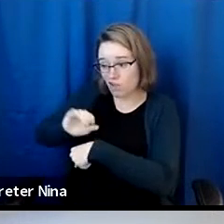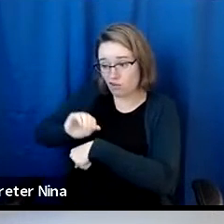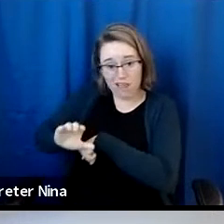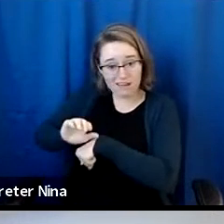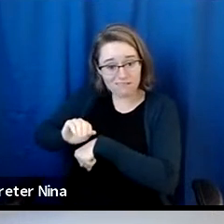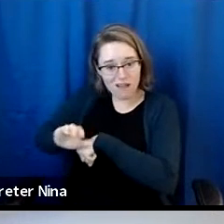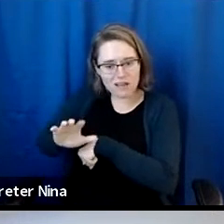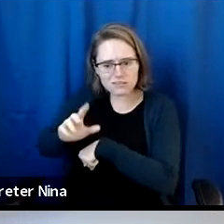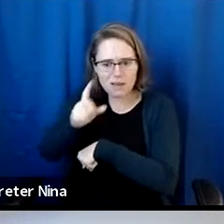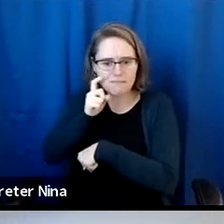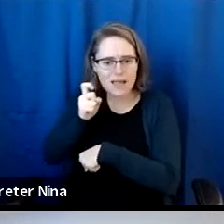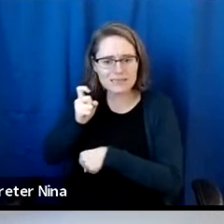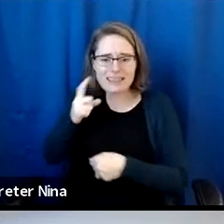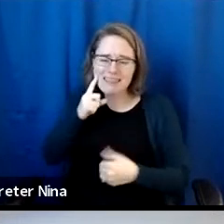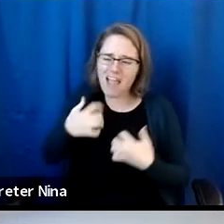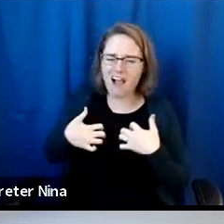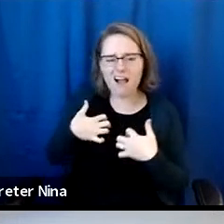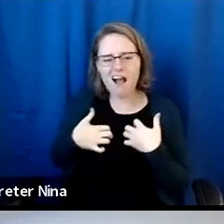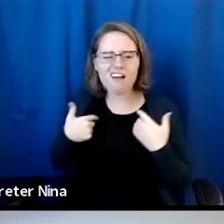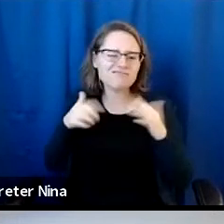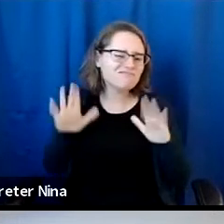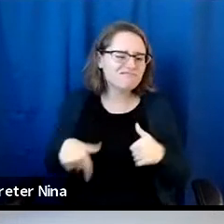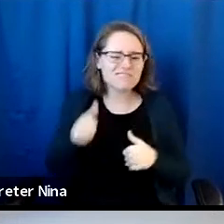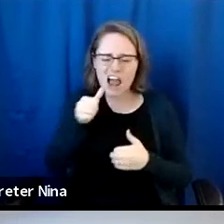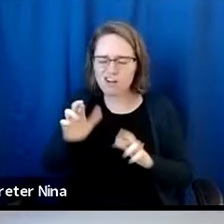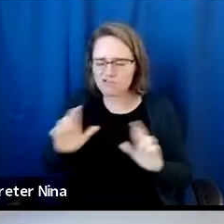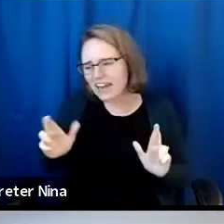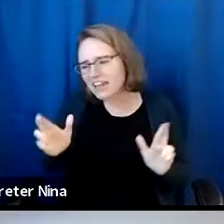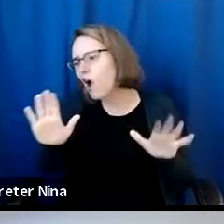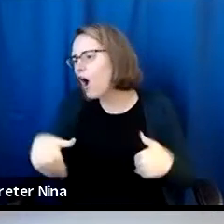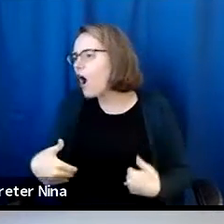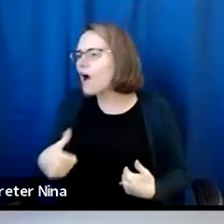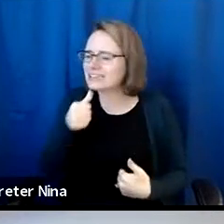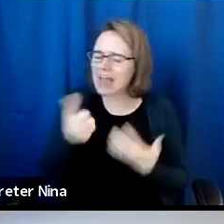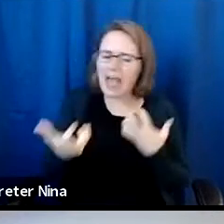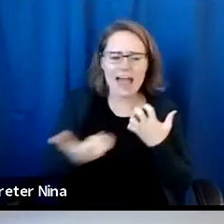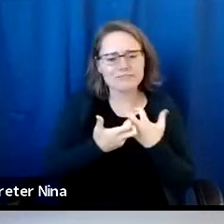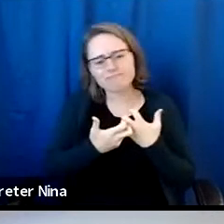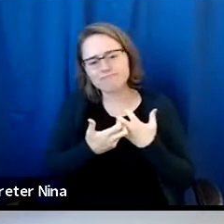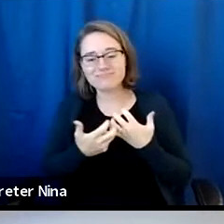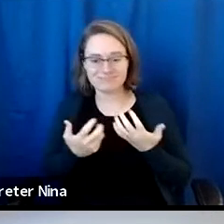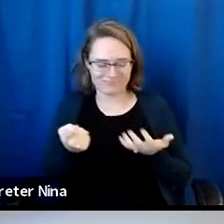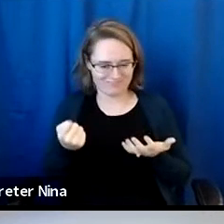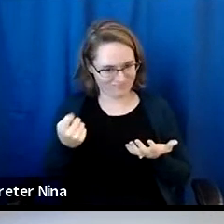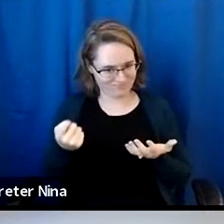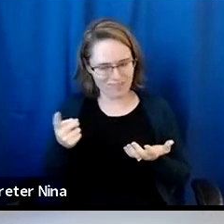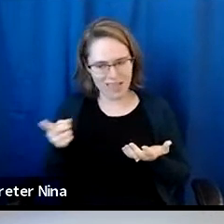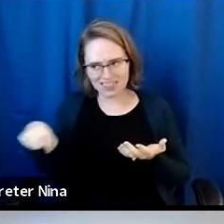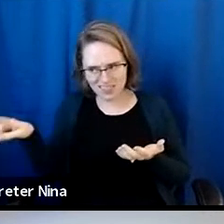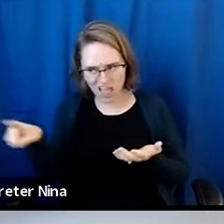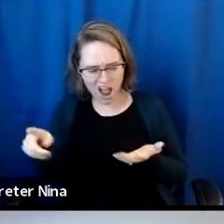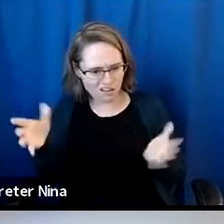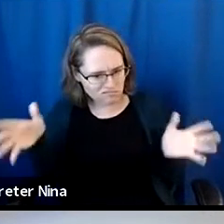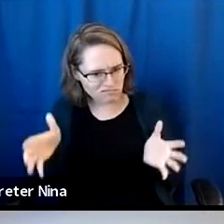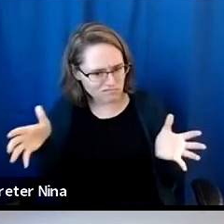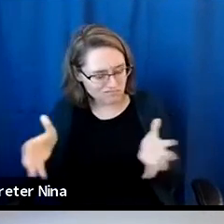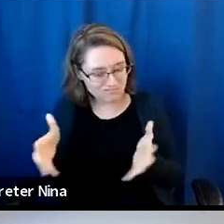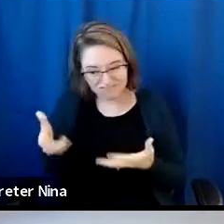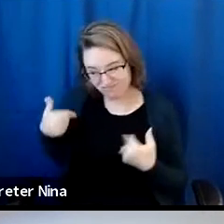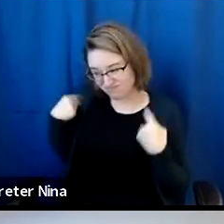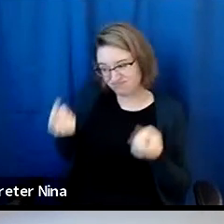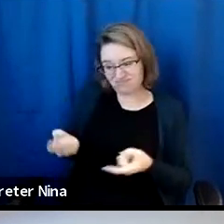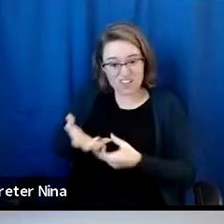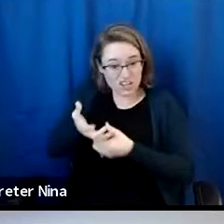we still do the, no, I'm not ready, right? Or no, it's not for me. And yet if they are the people that you've trusted in